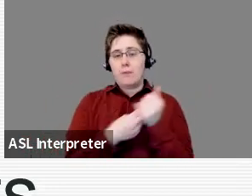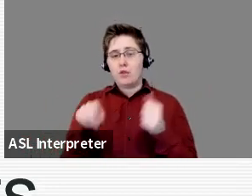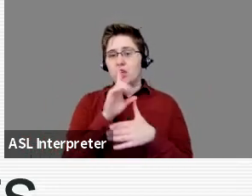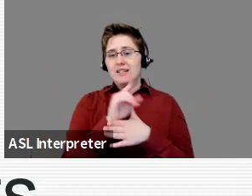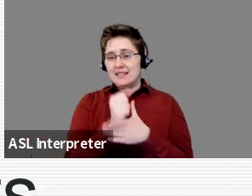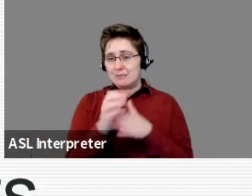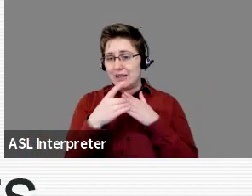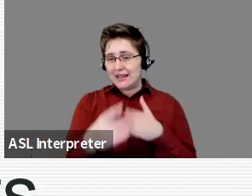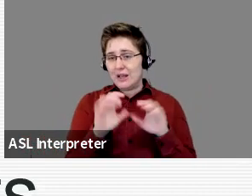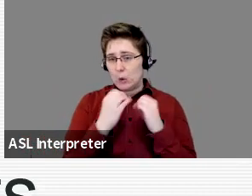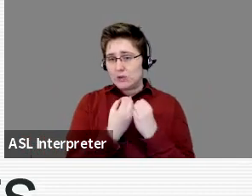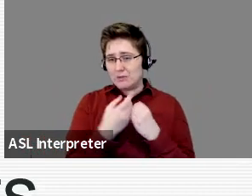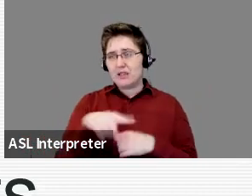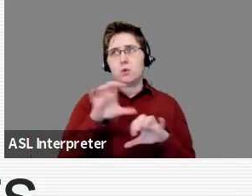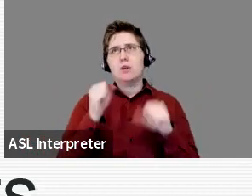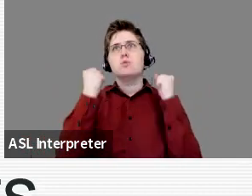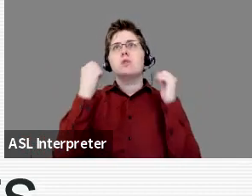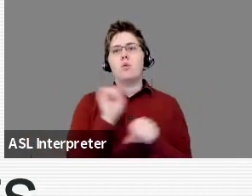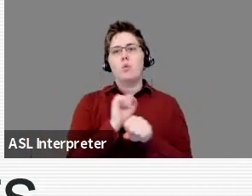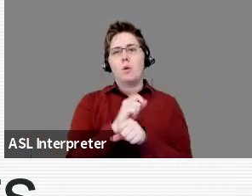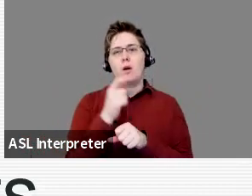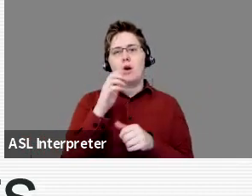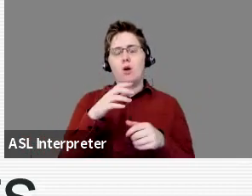doing a lot of work around COVID, and I have